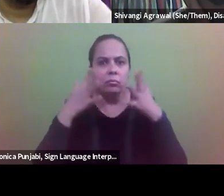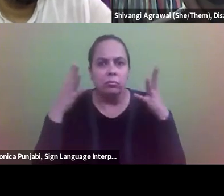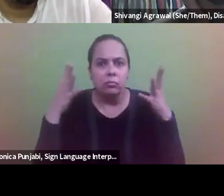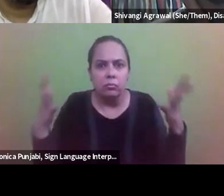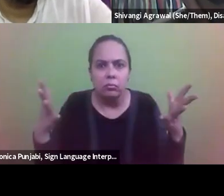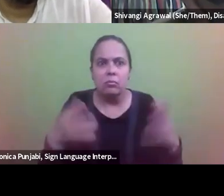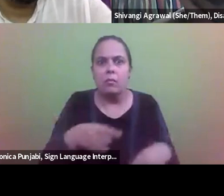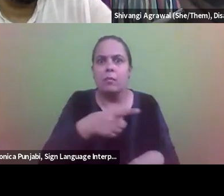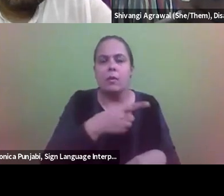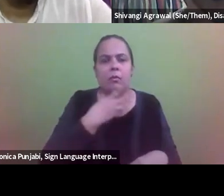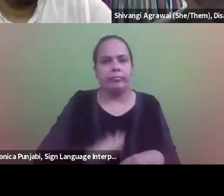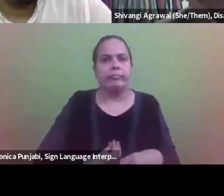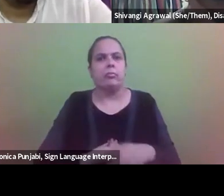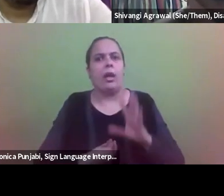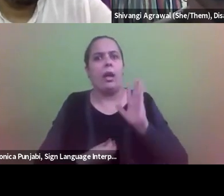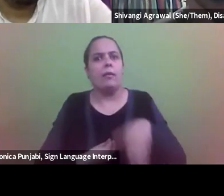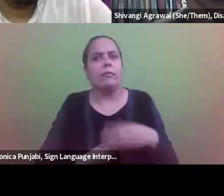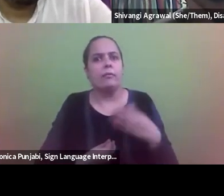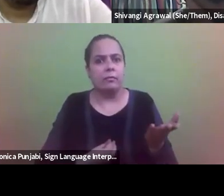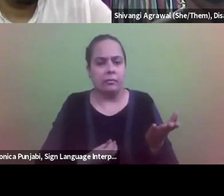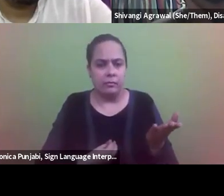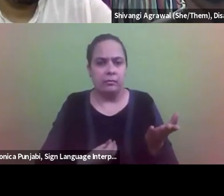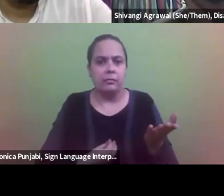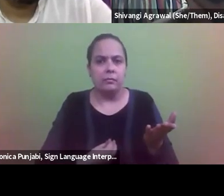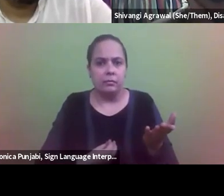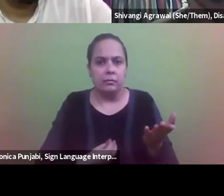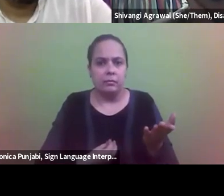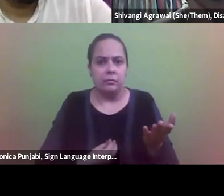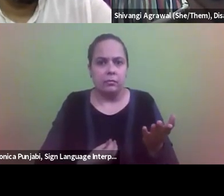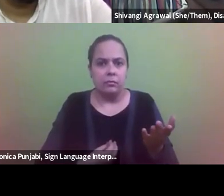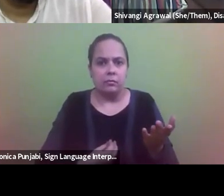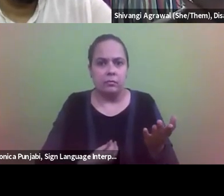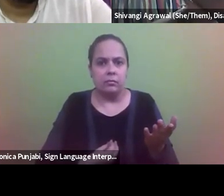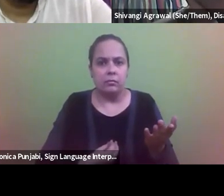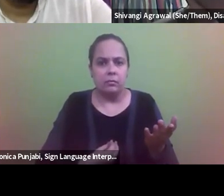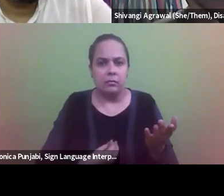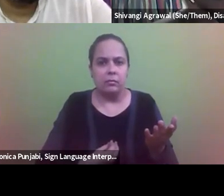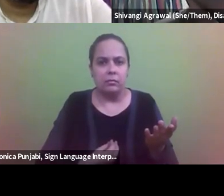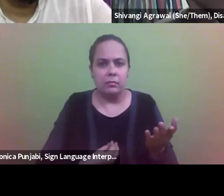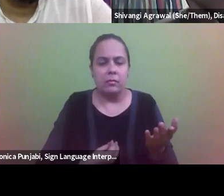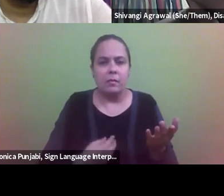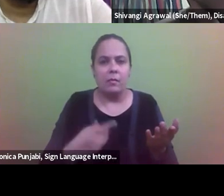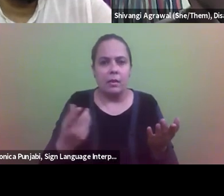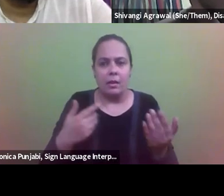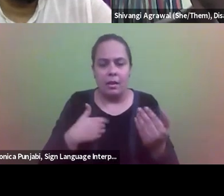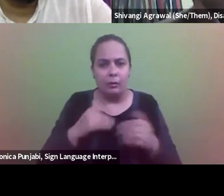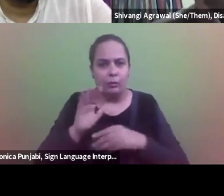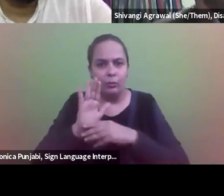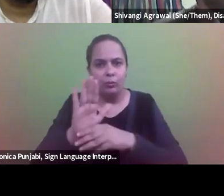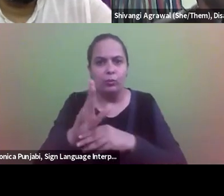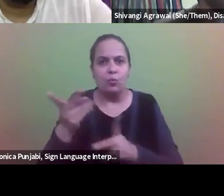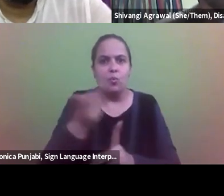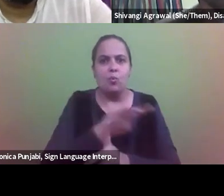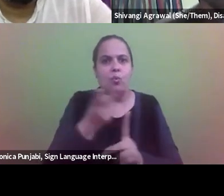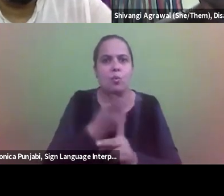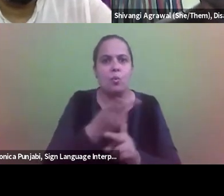femphobic, for that matter. Anyone who is the presenting a femme side, they are, the amount of phobia